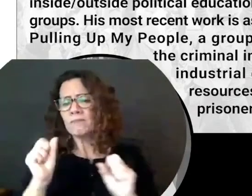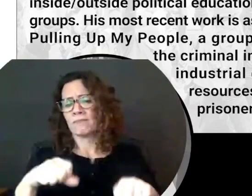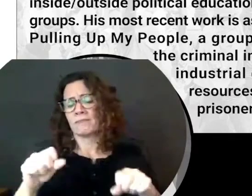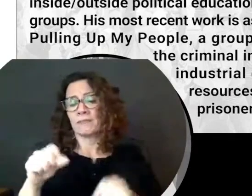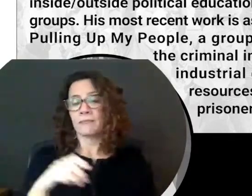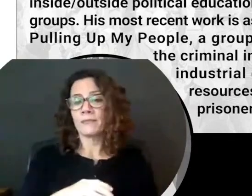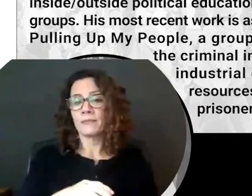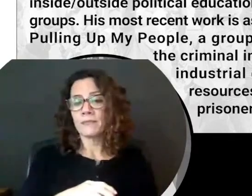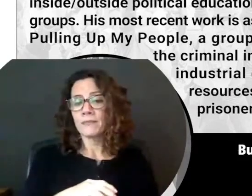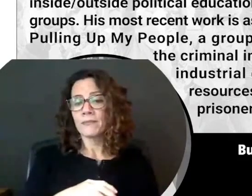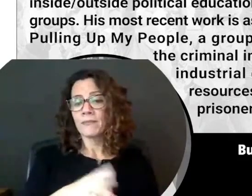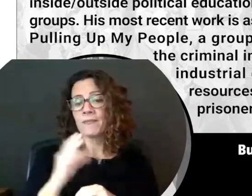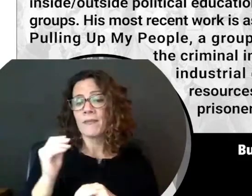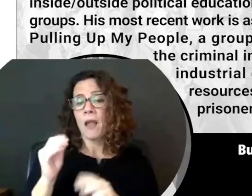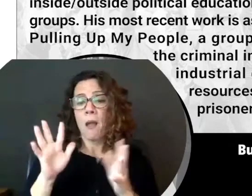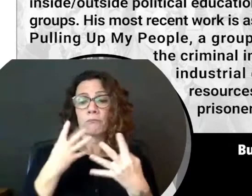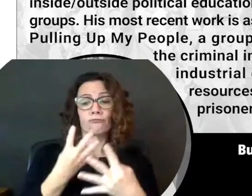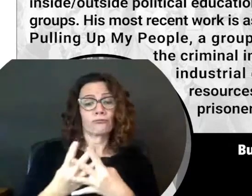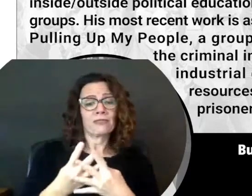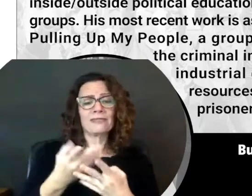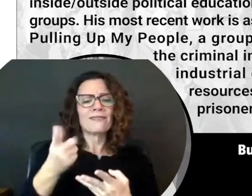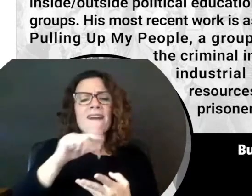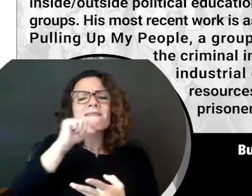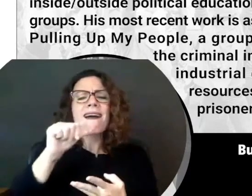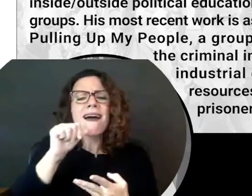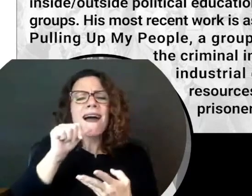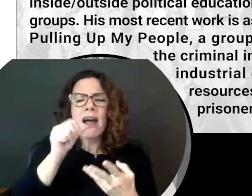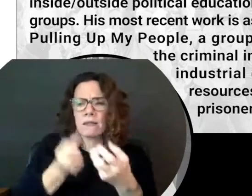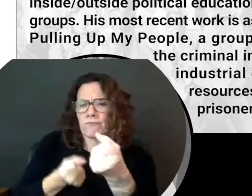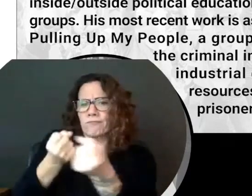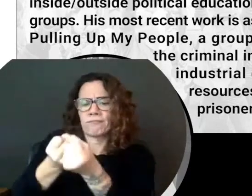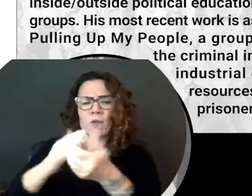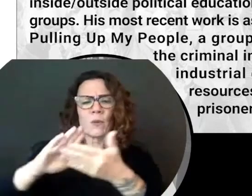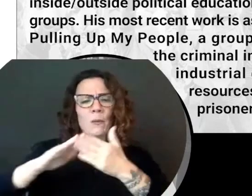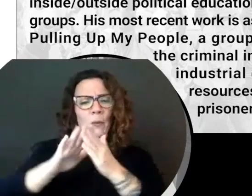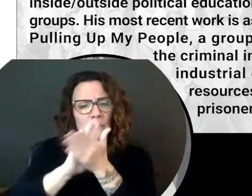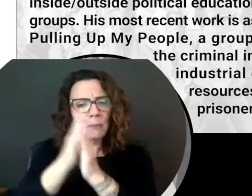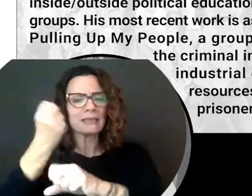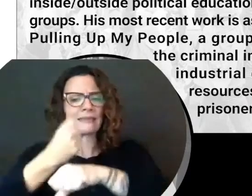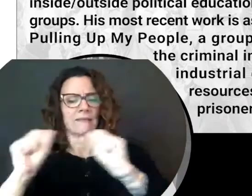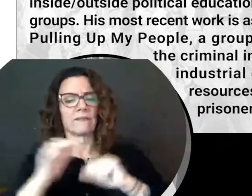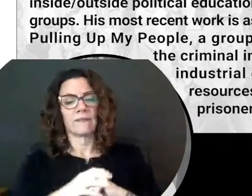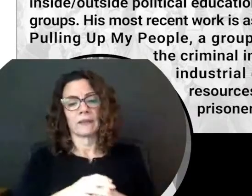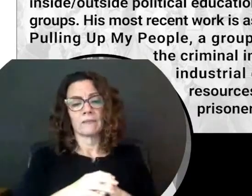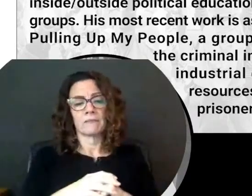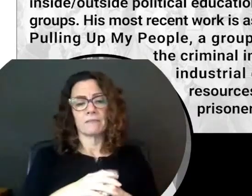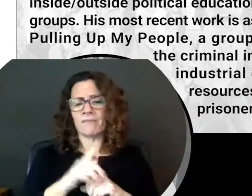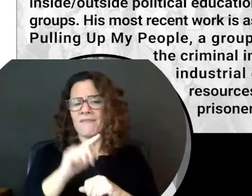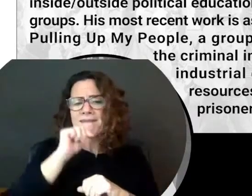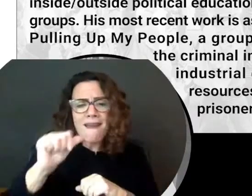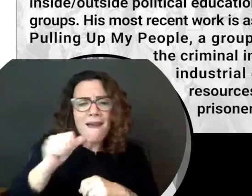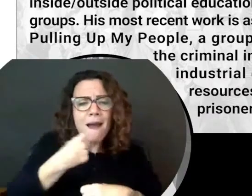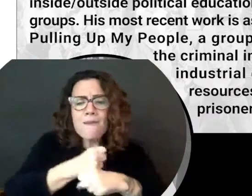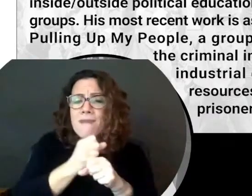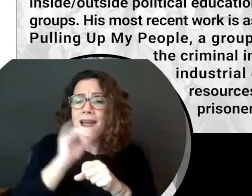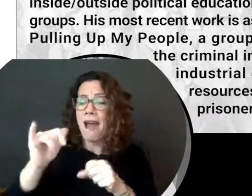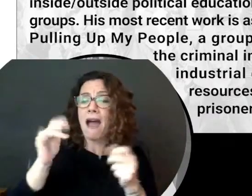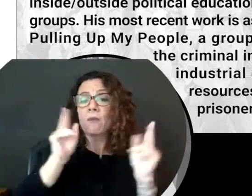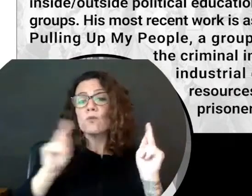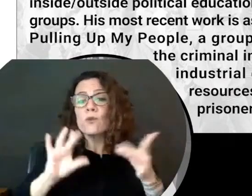prison, Safear in Pennsylvania, is compounded in its toxicity. A report titled No